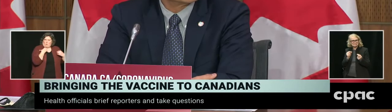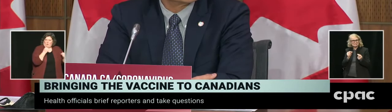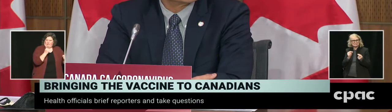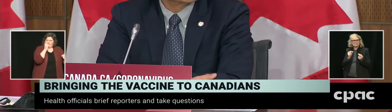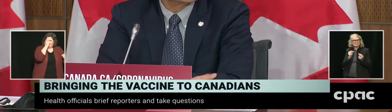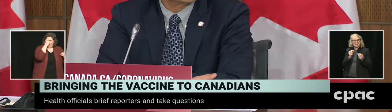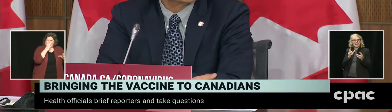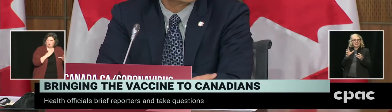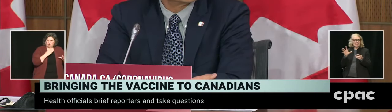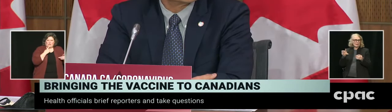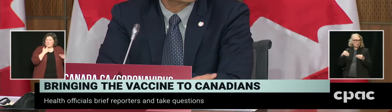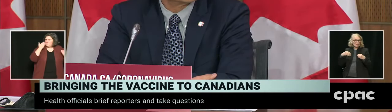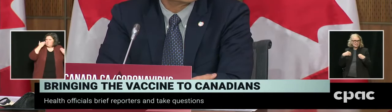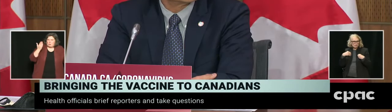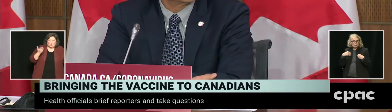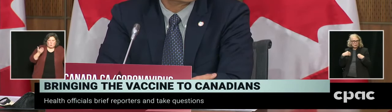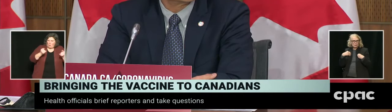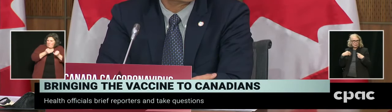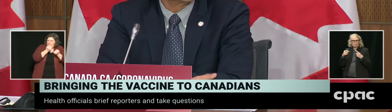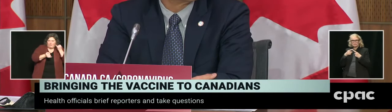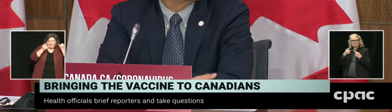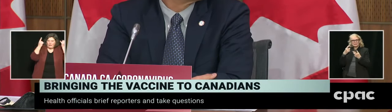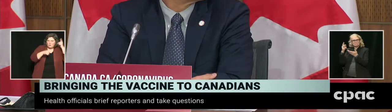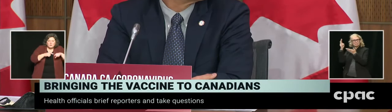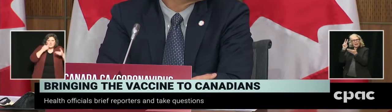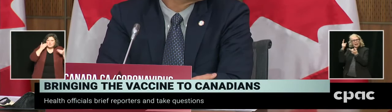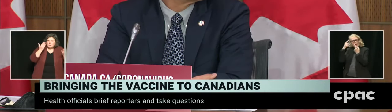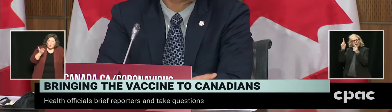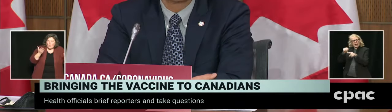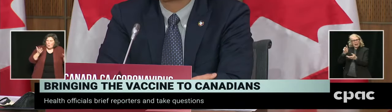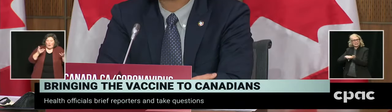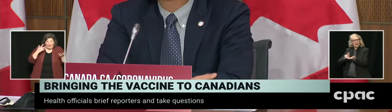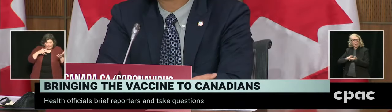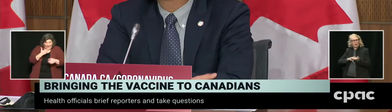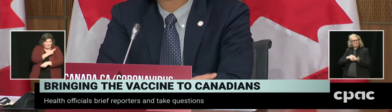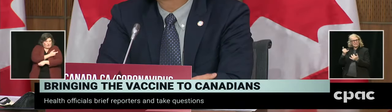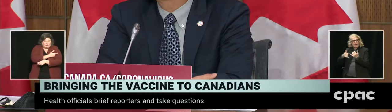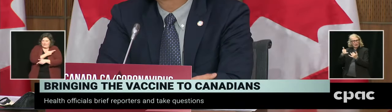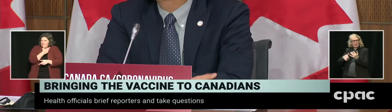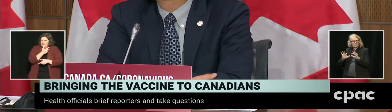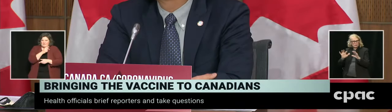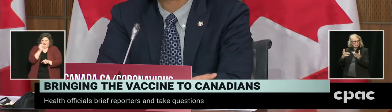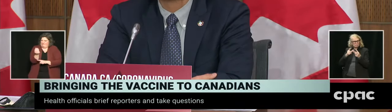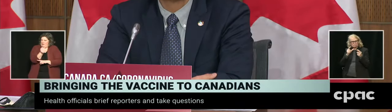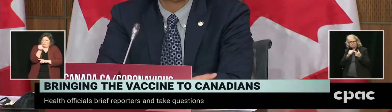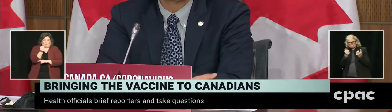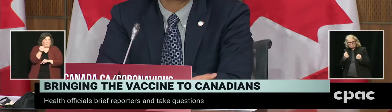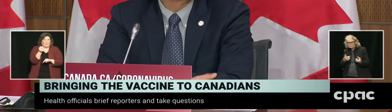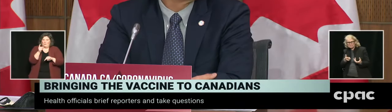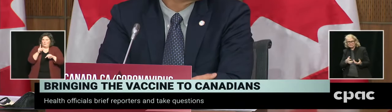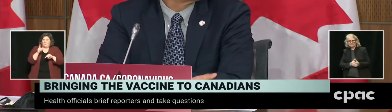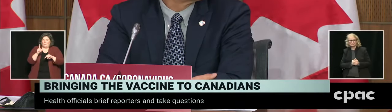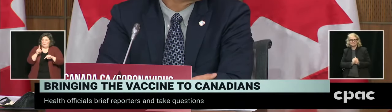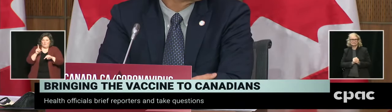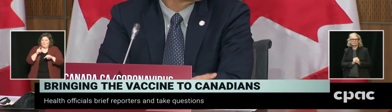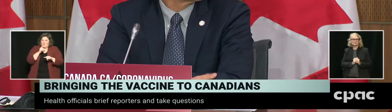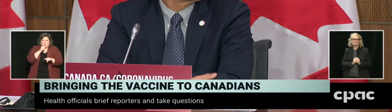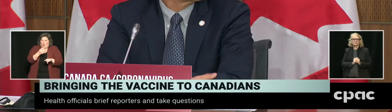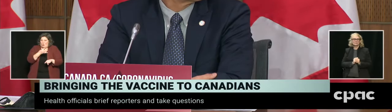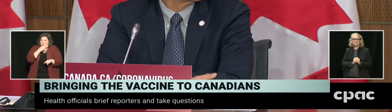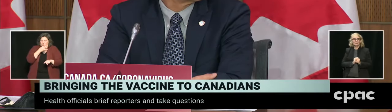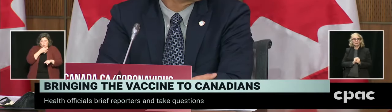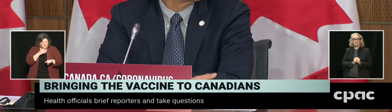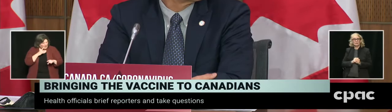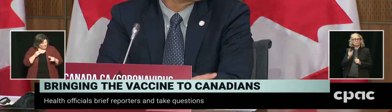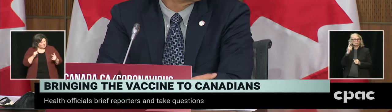wasn't aware that there were final agreements and that the vaccines might not actually be coming to Ontario as had been previously reported. But I believe I